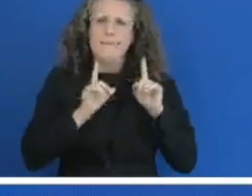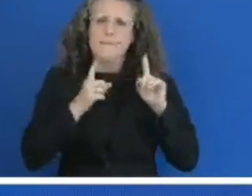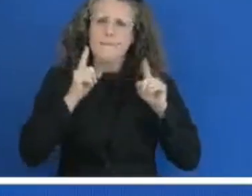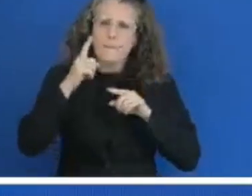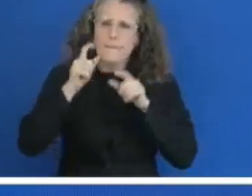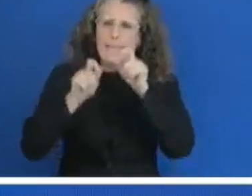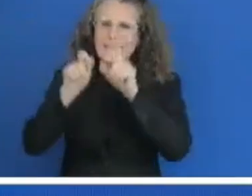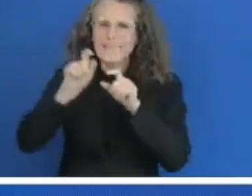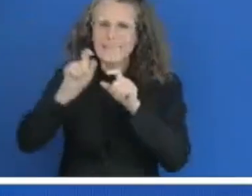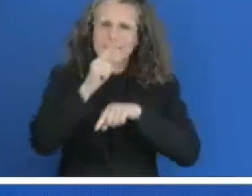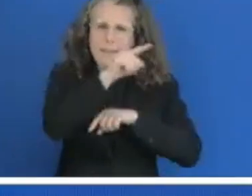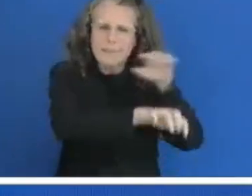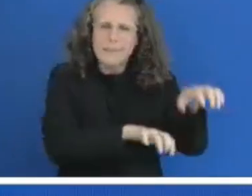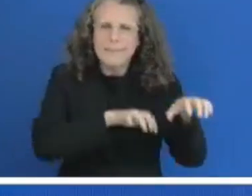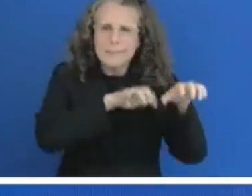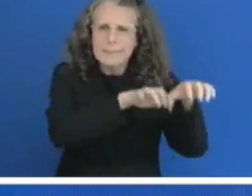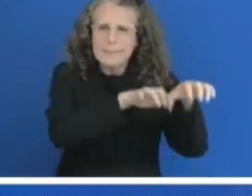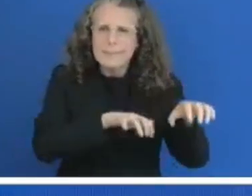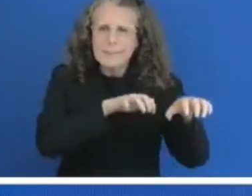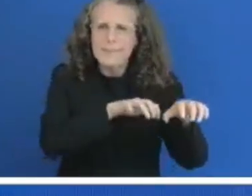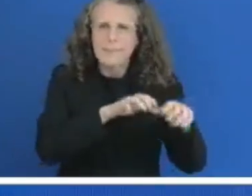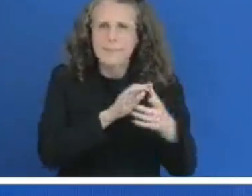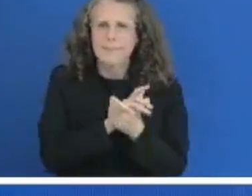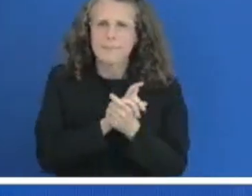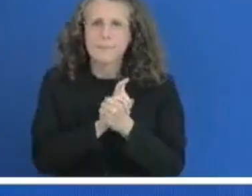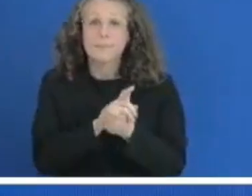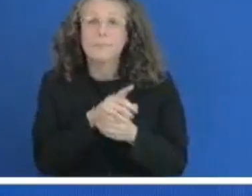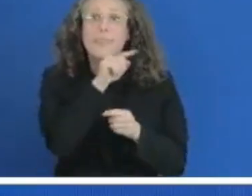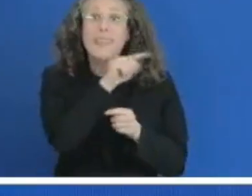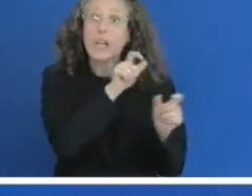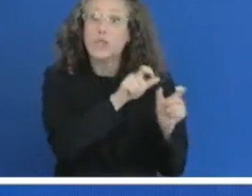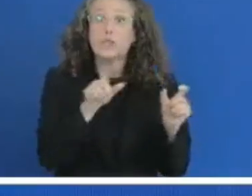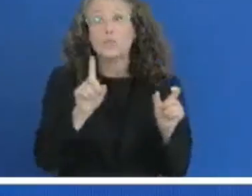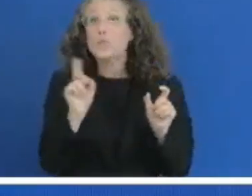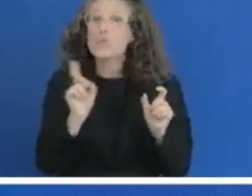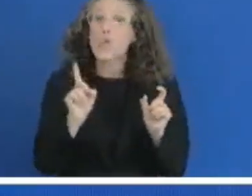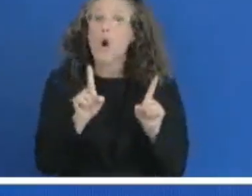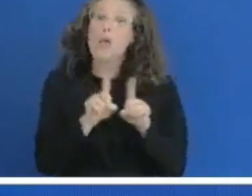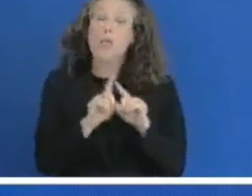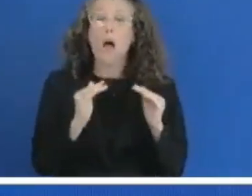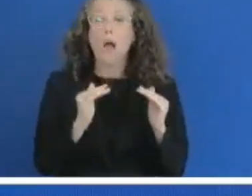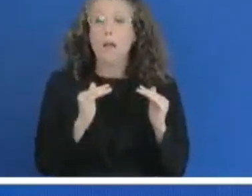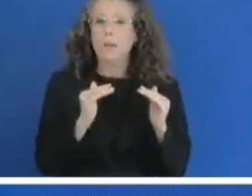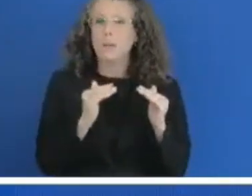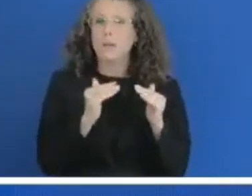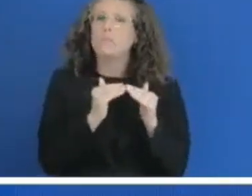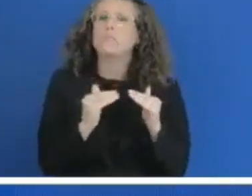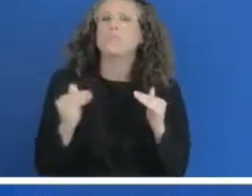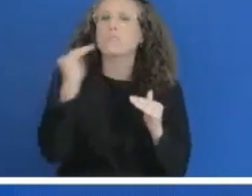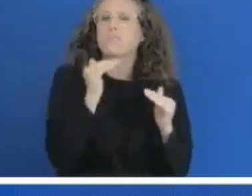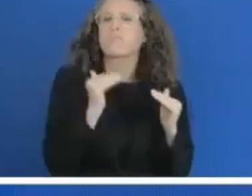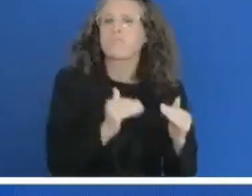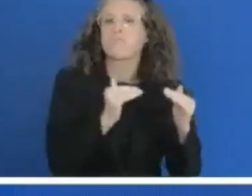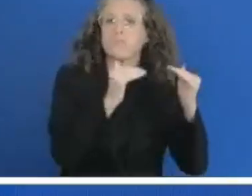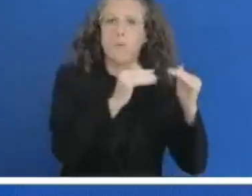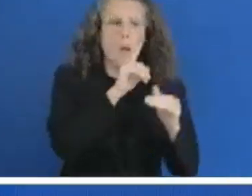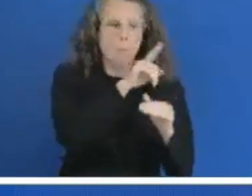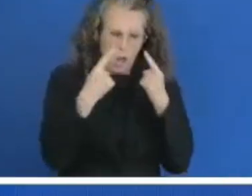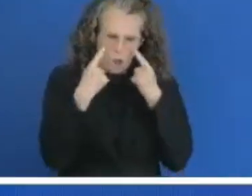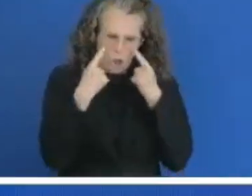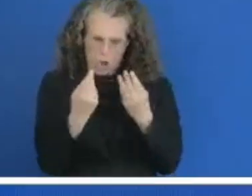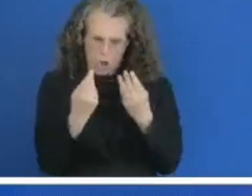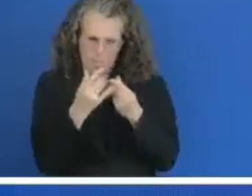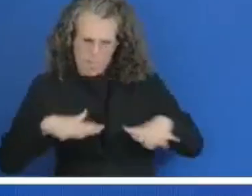that in technological terms is very advanced, but it's something that works with the grain of the landscape or with the grain